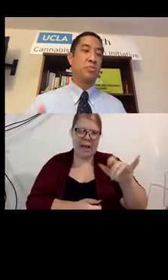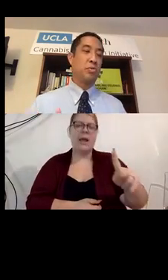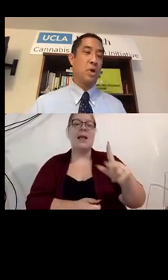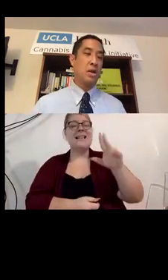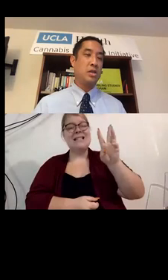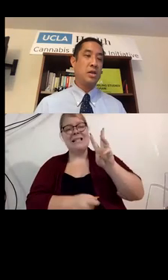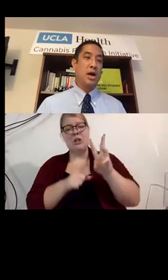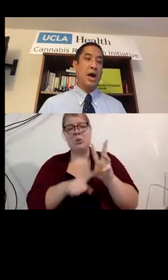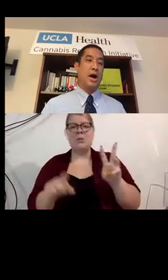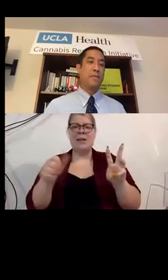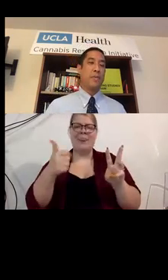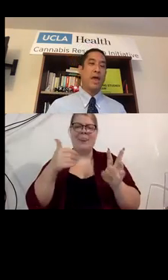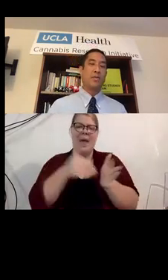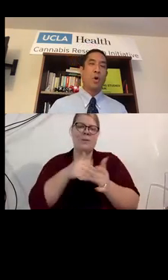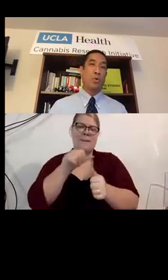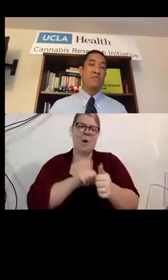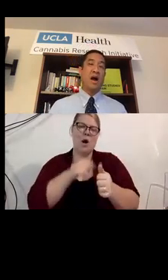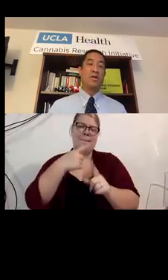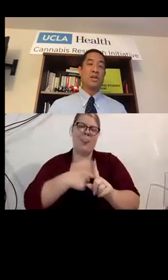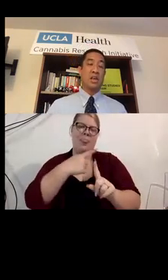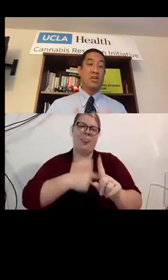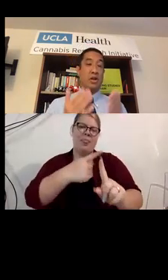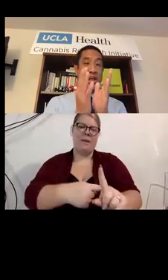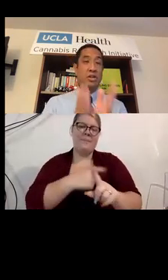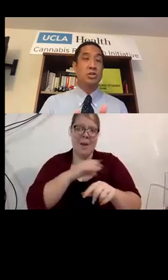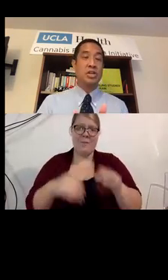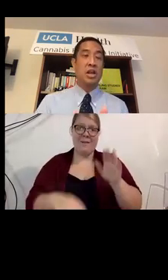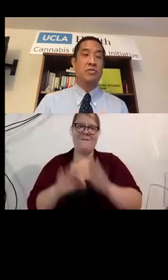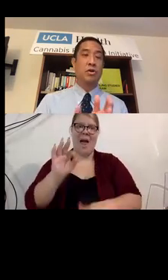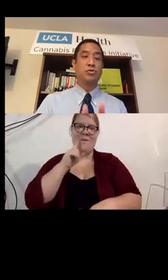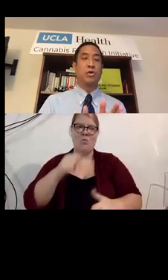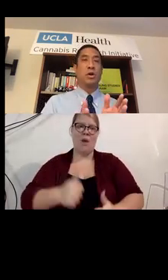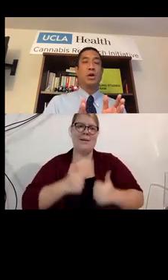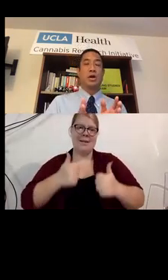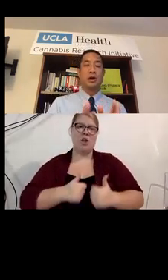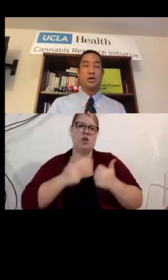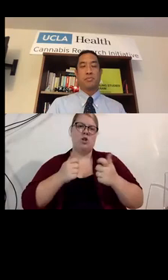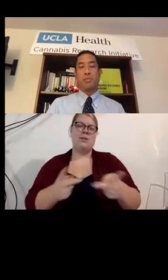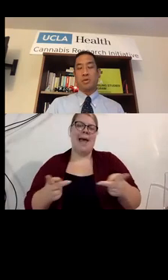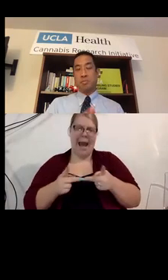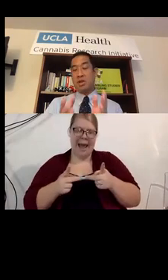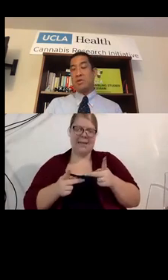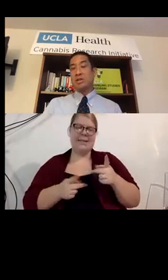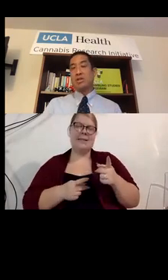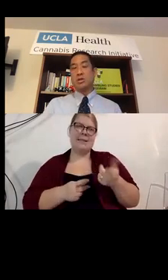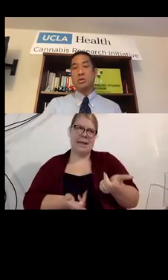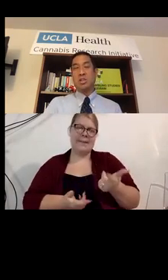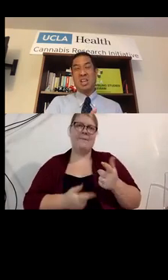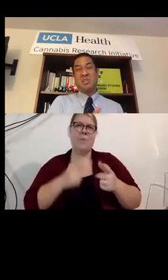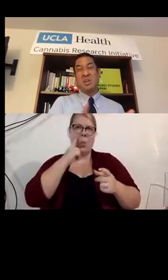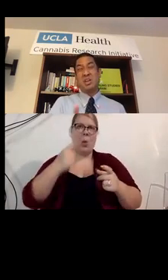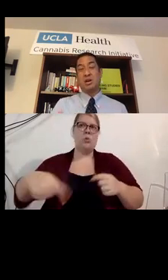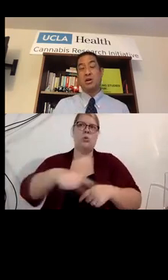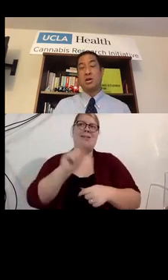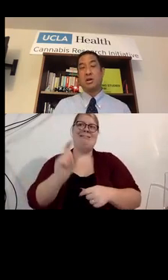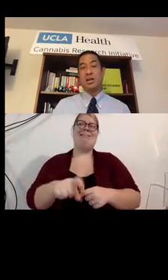$6,000 to $10,000 per month. And what we found is that in residential settings, for those who are clinically appropriate to be in residential, they need to